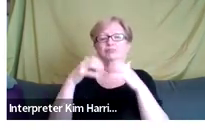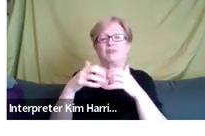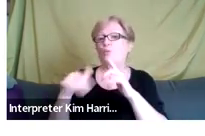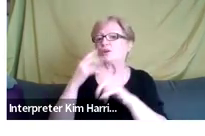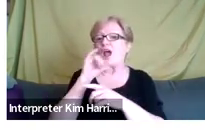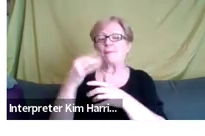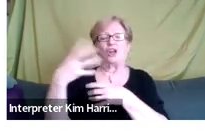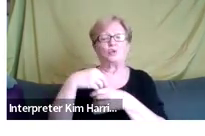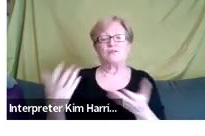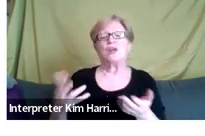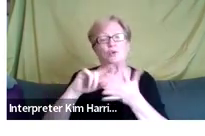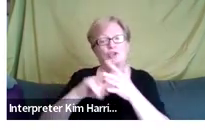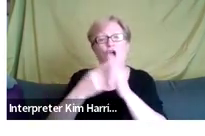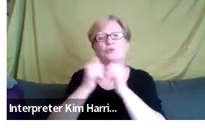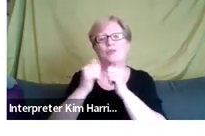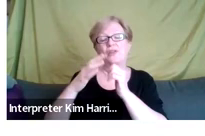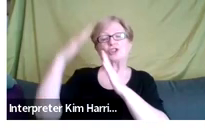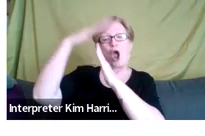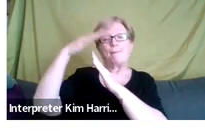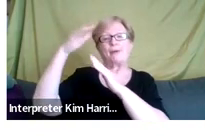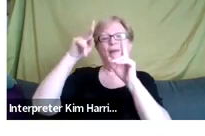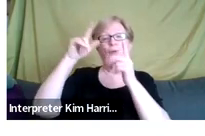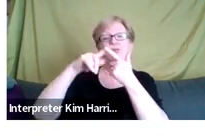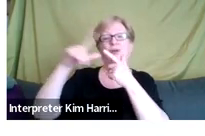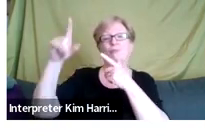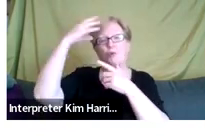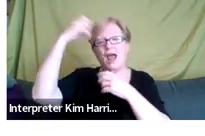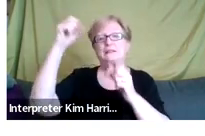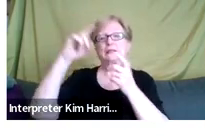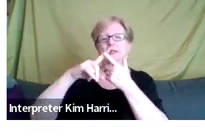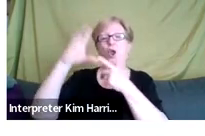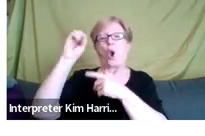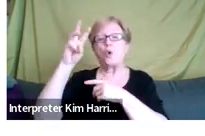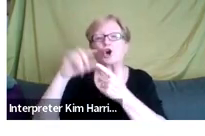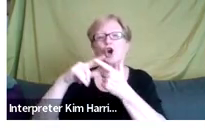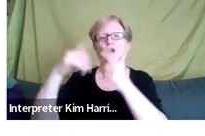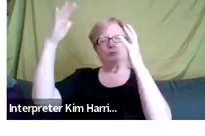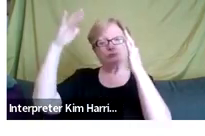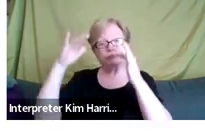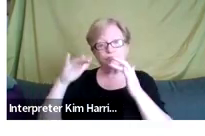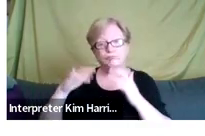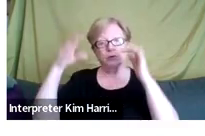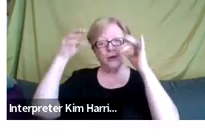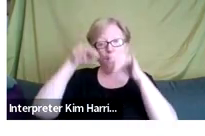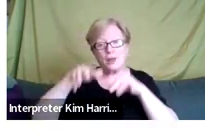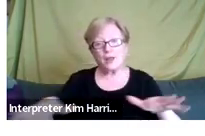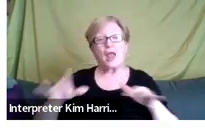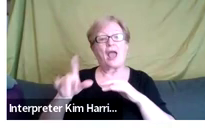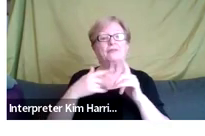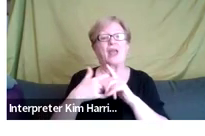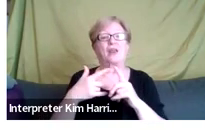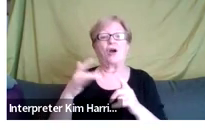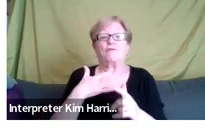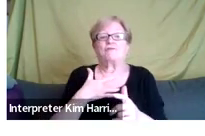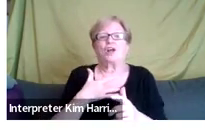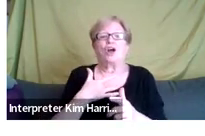starting from the top and allowing that trickle down effect to occur and create feelings of belonging. One of the best things I